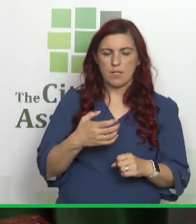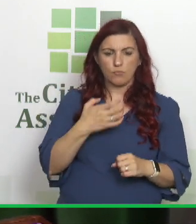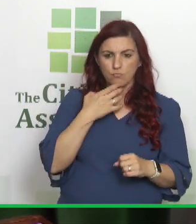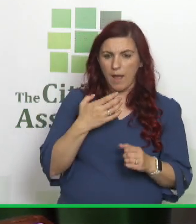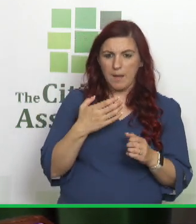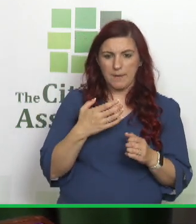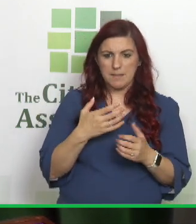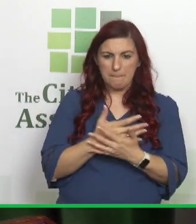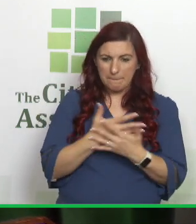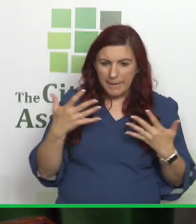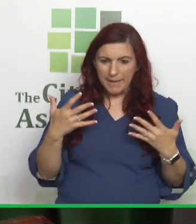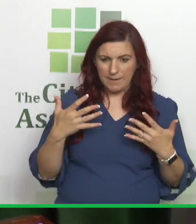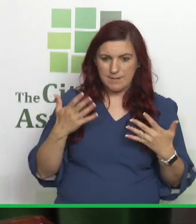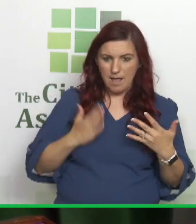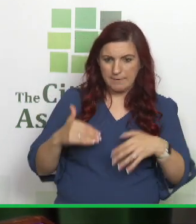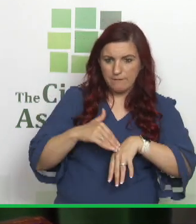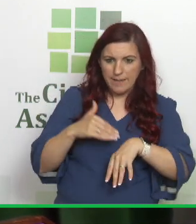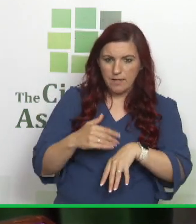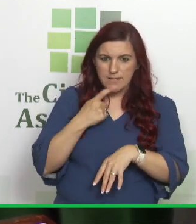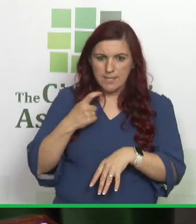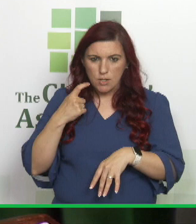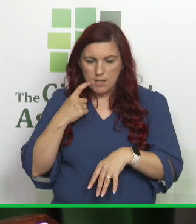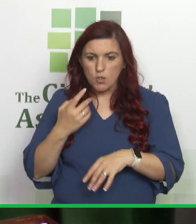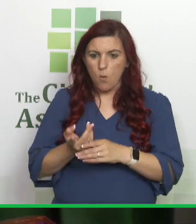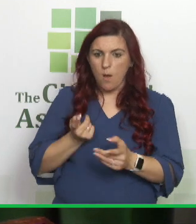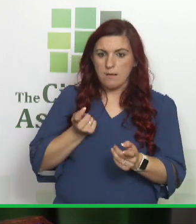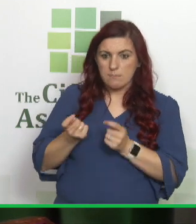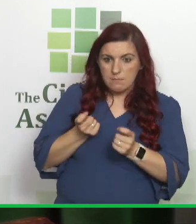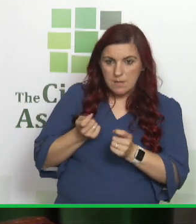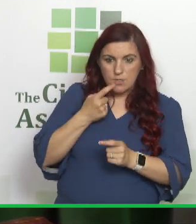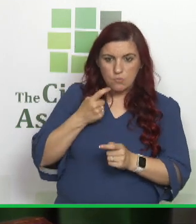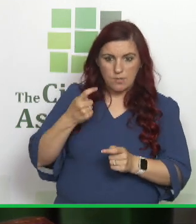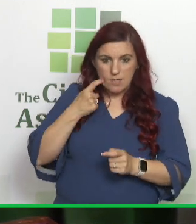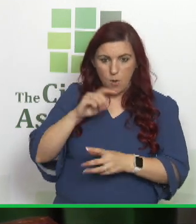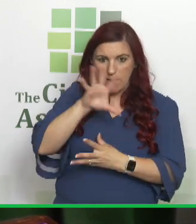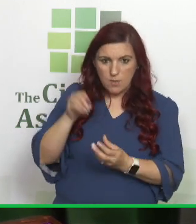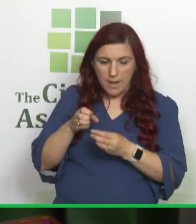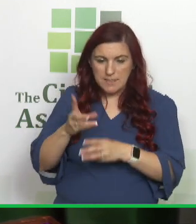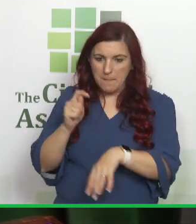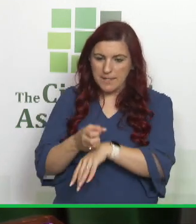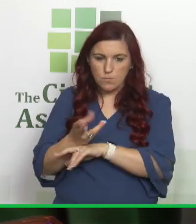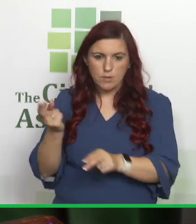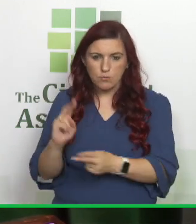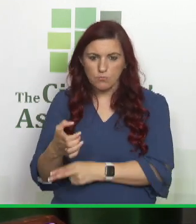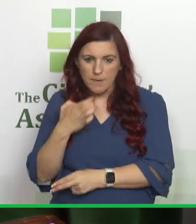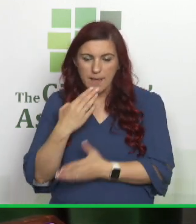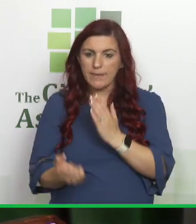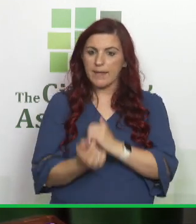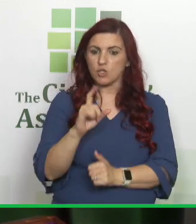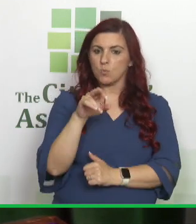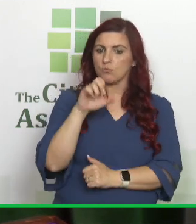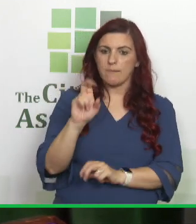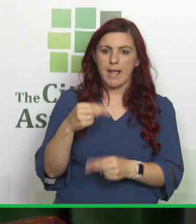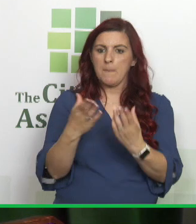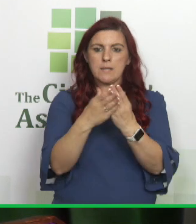addiction. Addressing the addiction in a holistic way is the best way to reduce crime. The issue of drugs is not something that can be solved